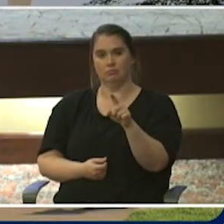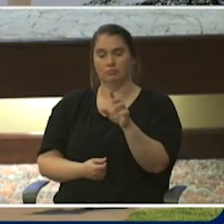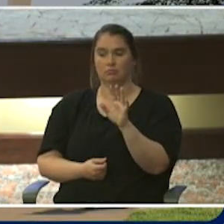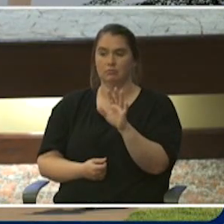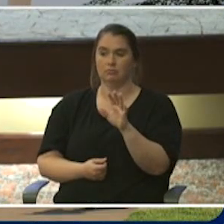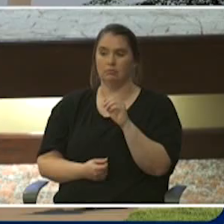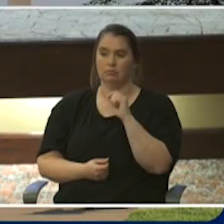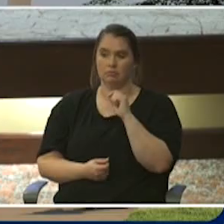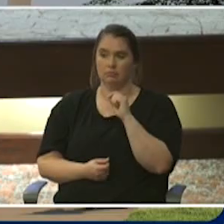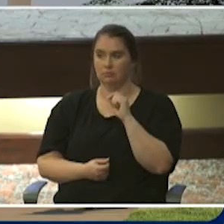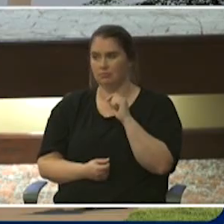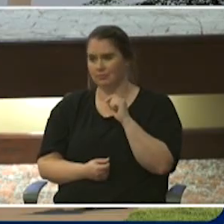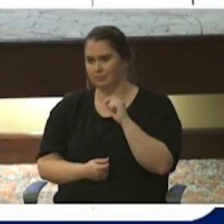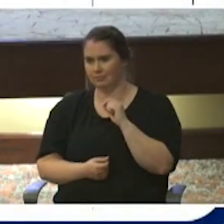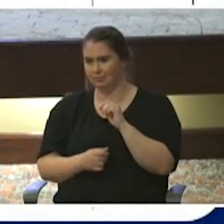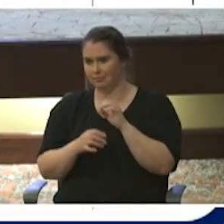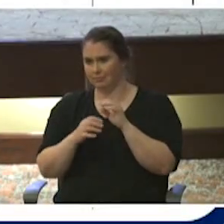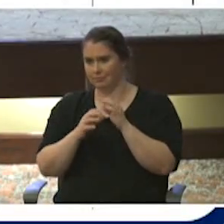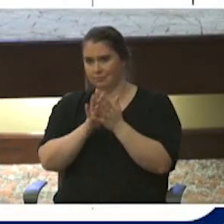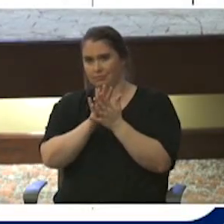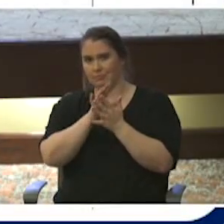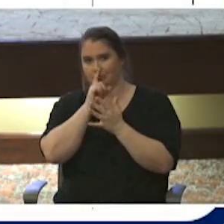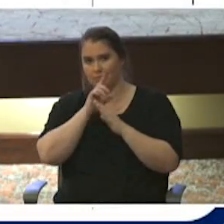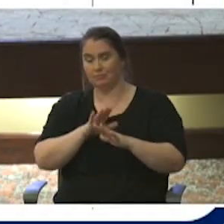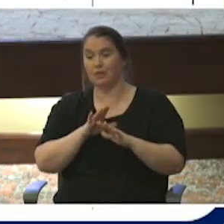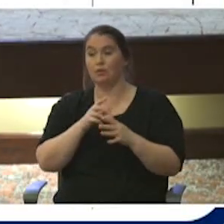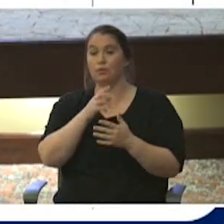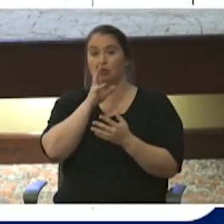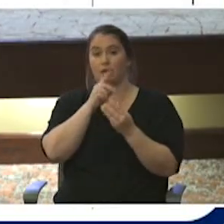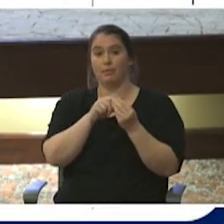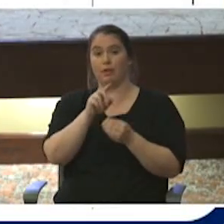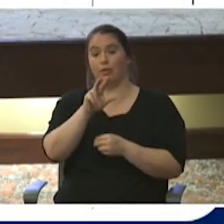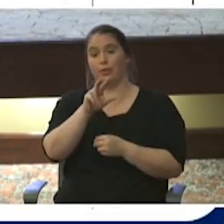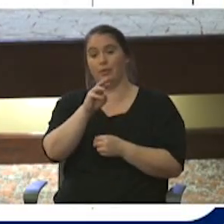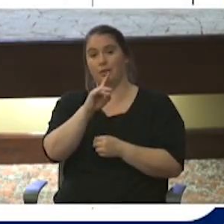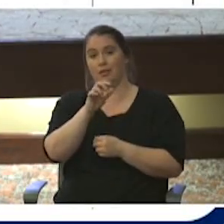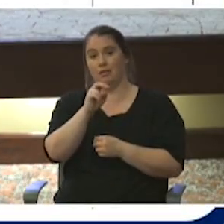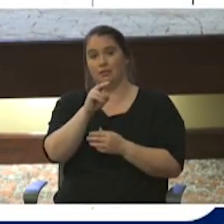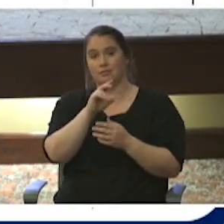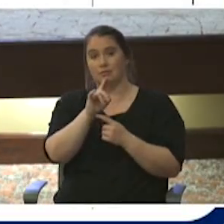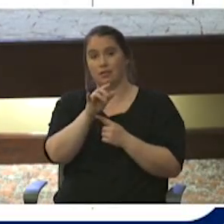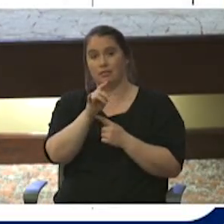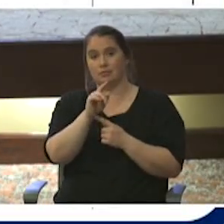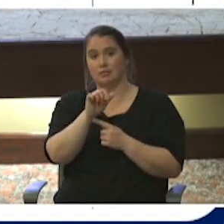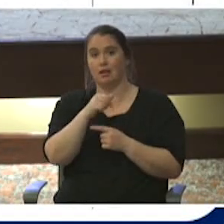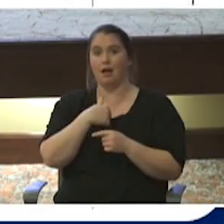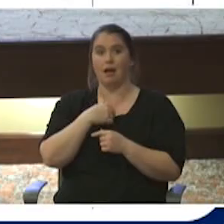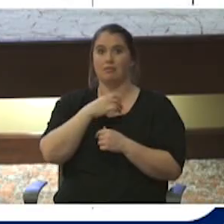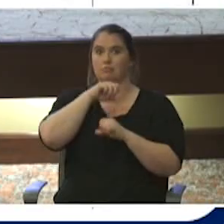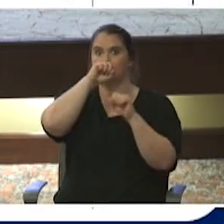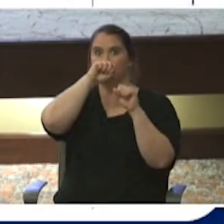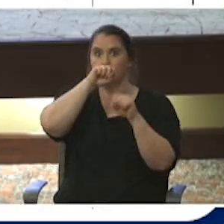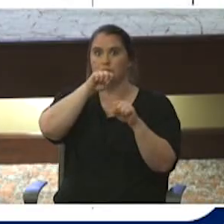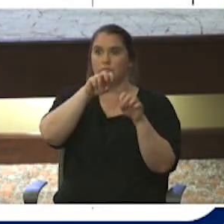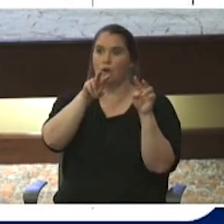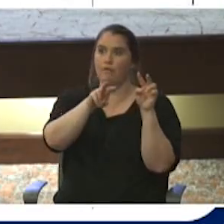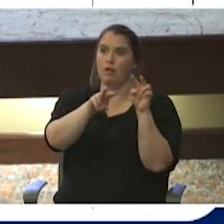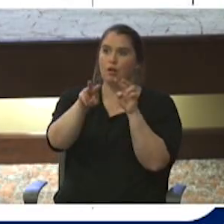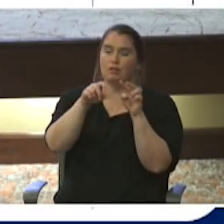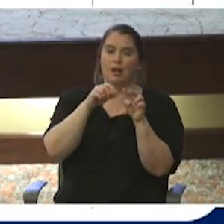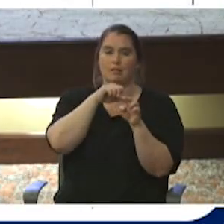Tem's comment, because I know that we're talking about a 3 million delta in thinking about this overlook. I love the overlook. I love the concept of